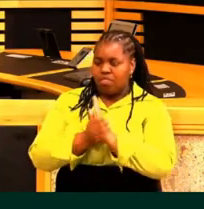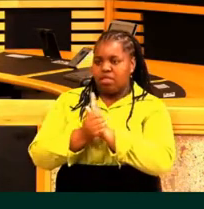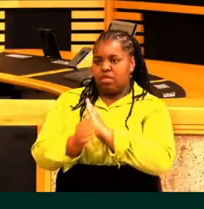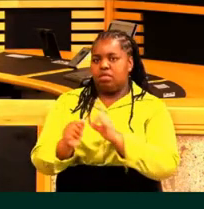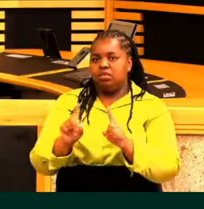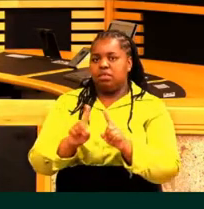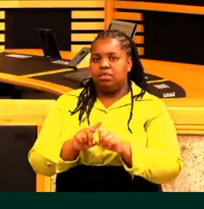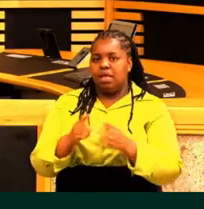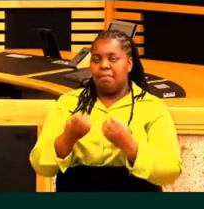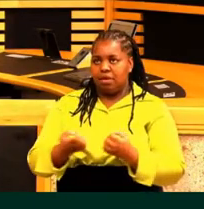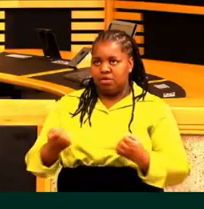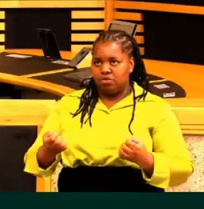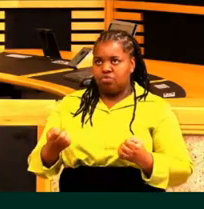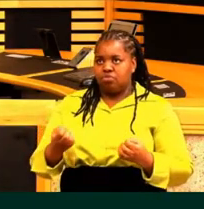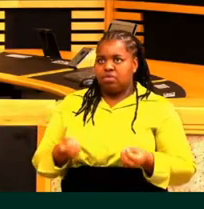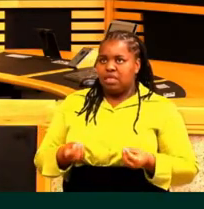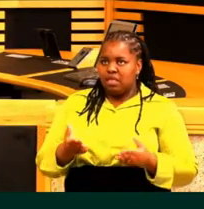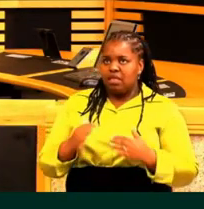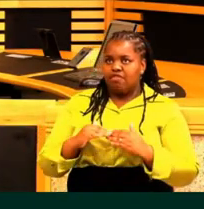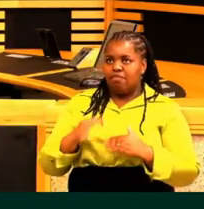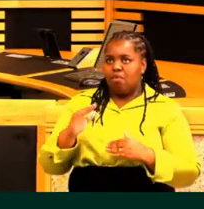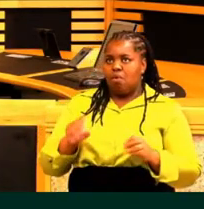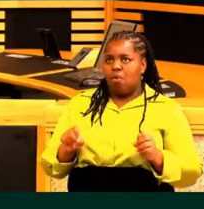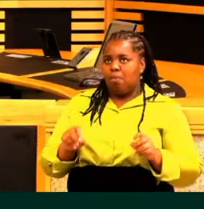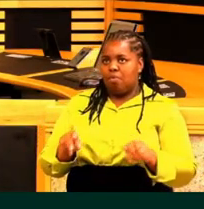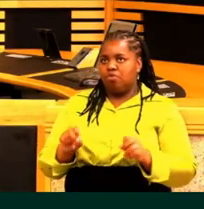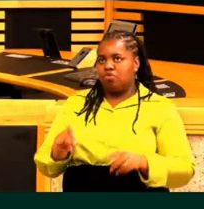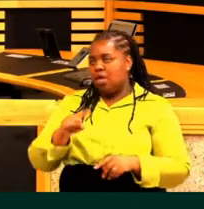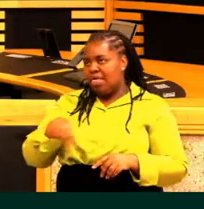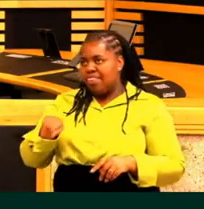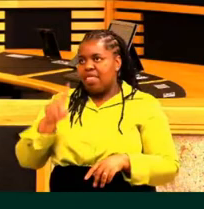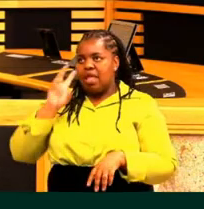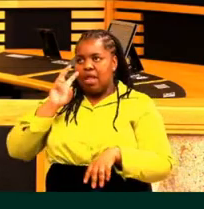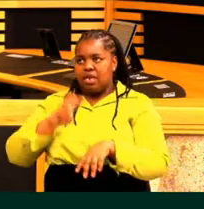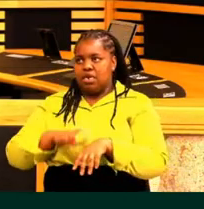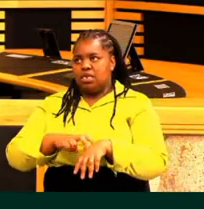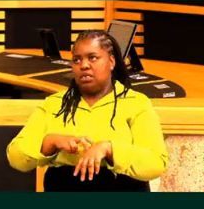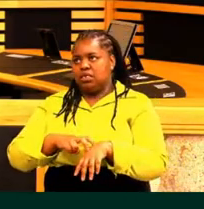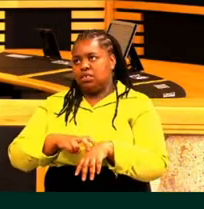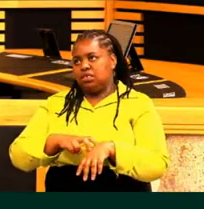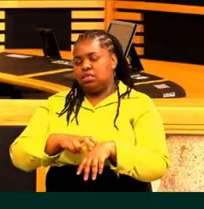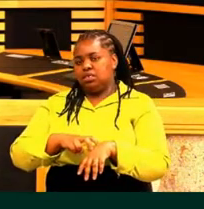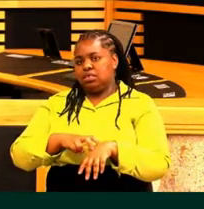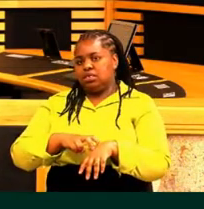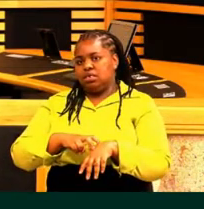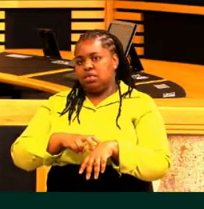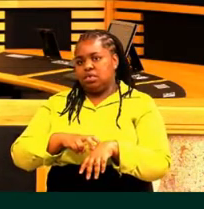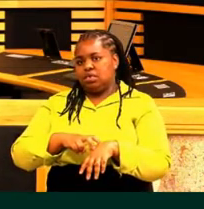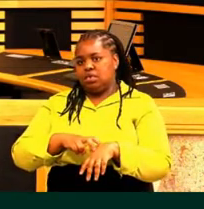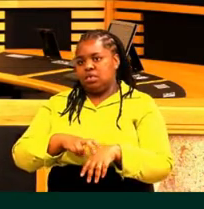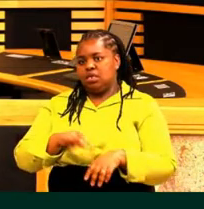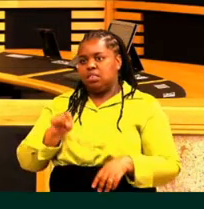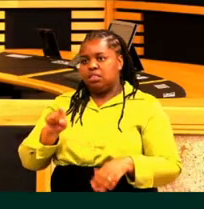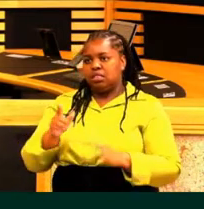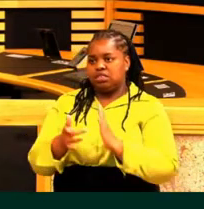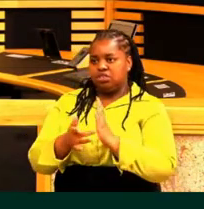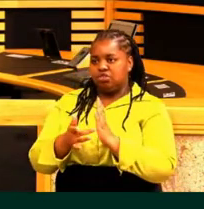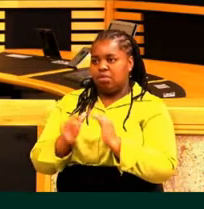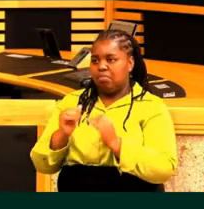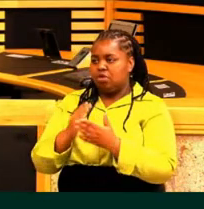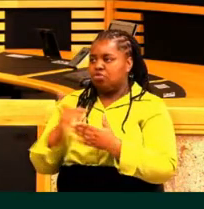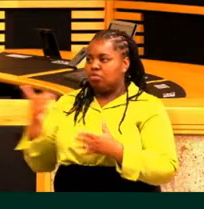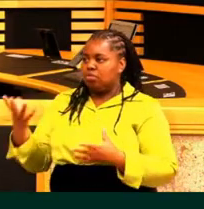resources opportunities they they need they need to thrive and in this digital era and